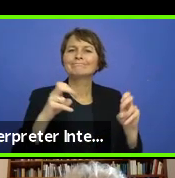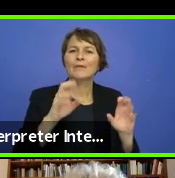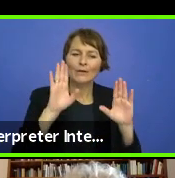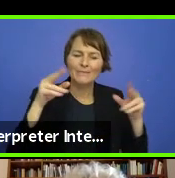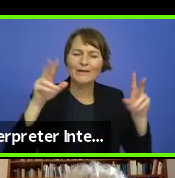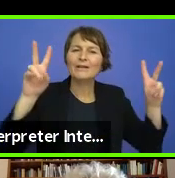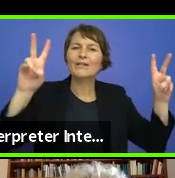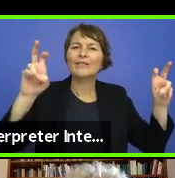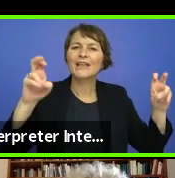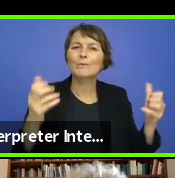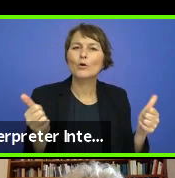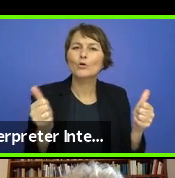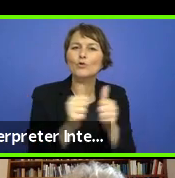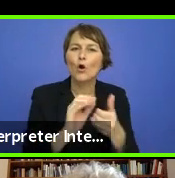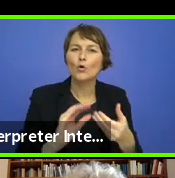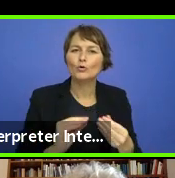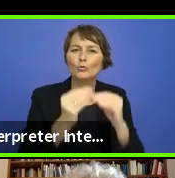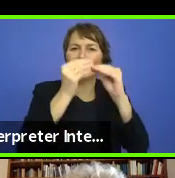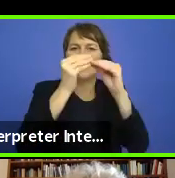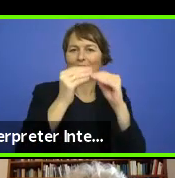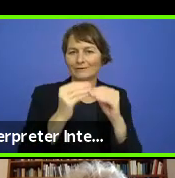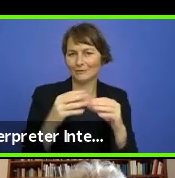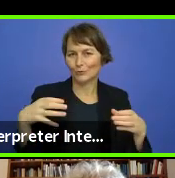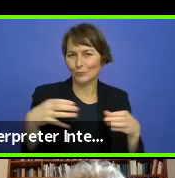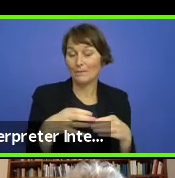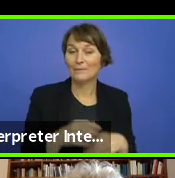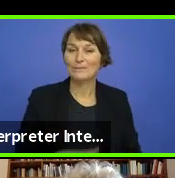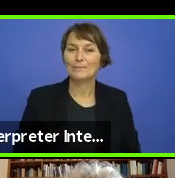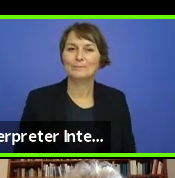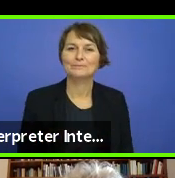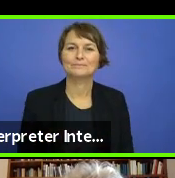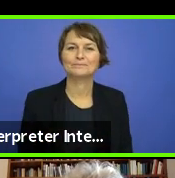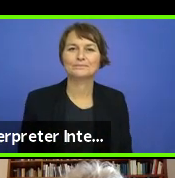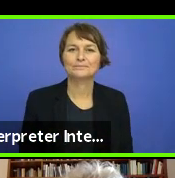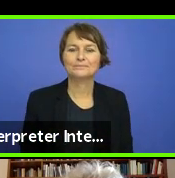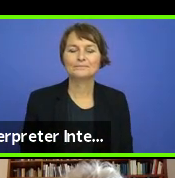You are muted, Christoph.